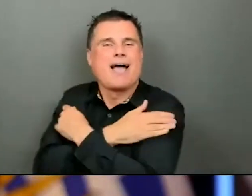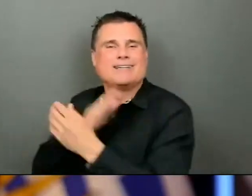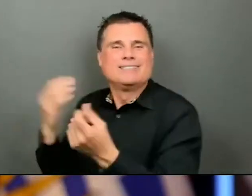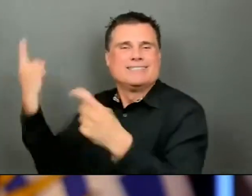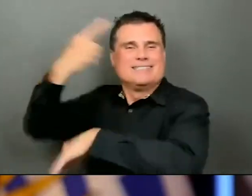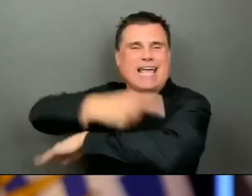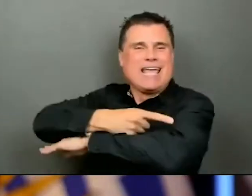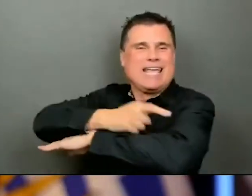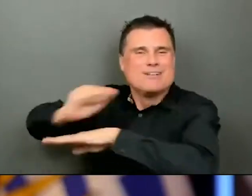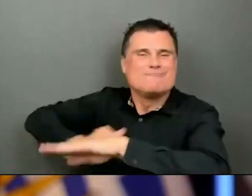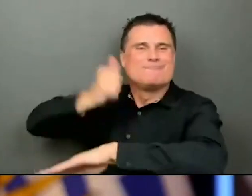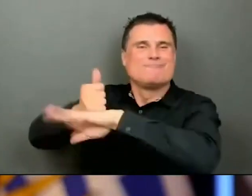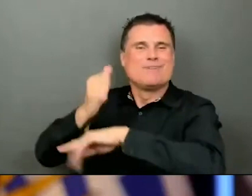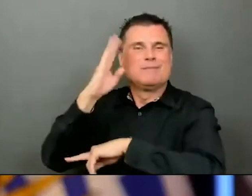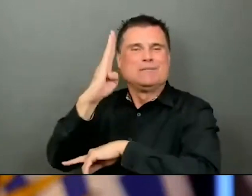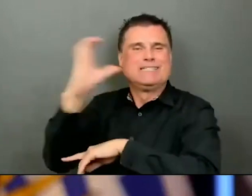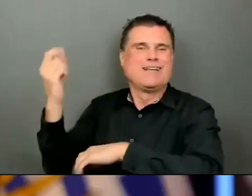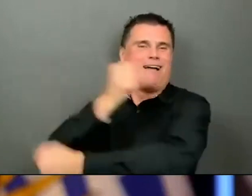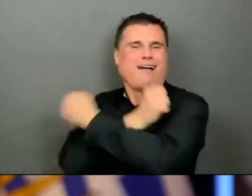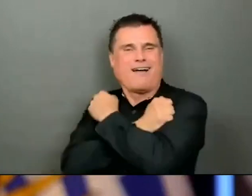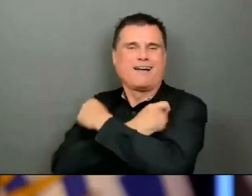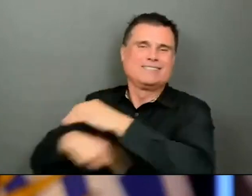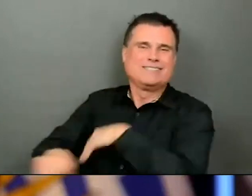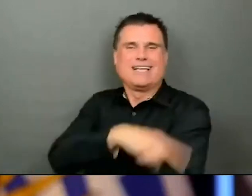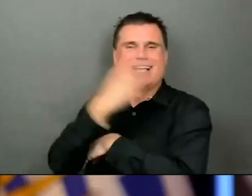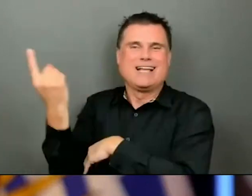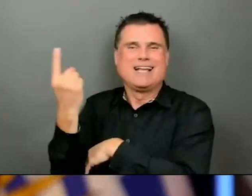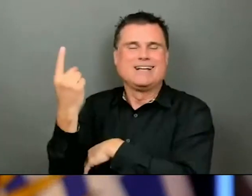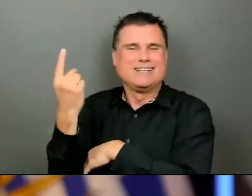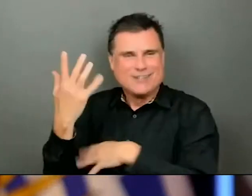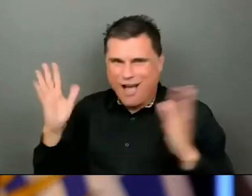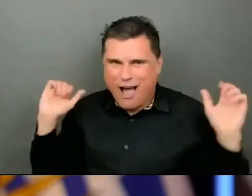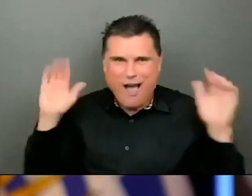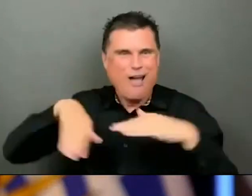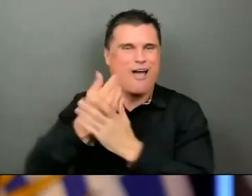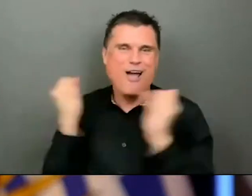our masks off and have those closer